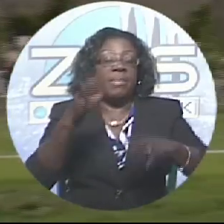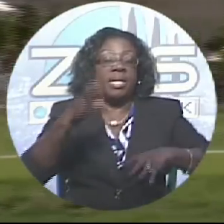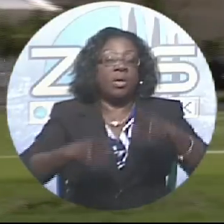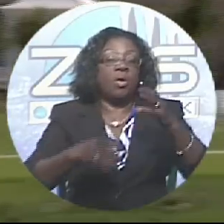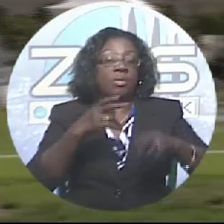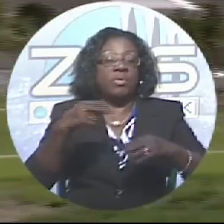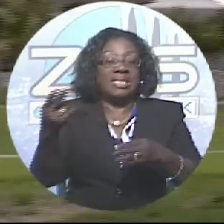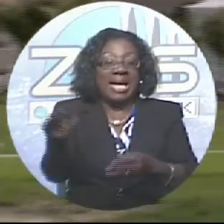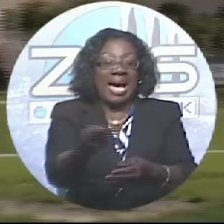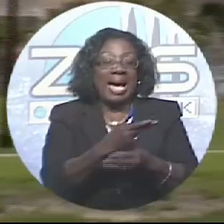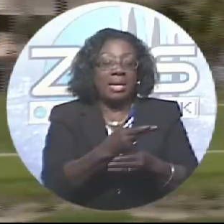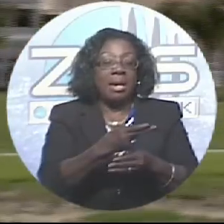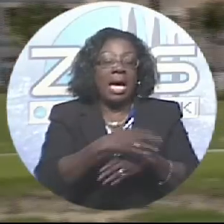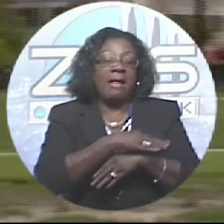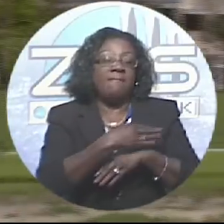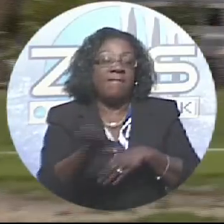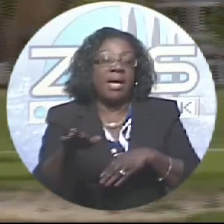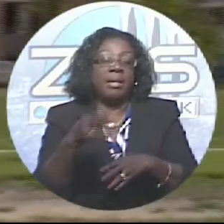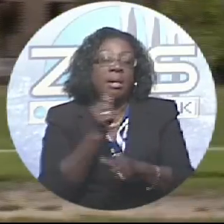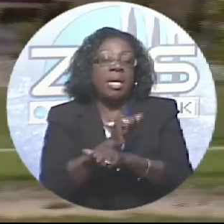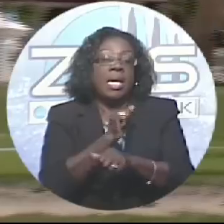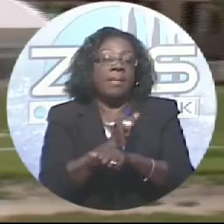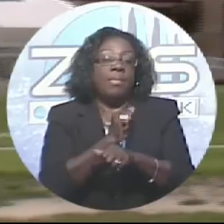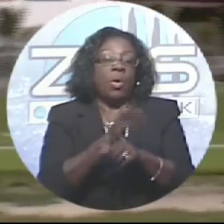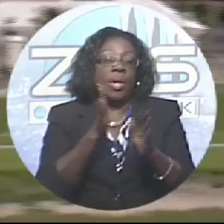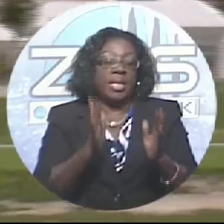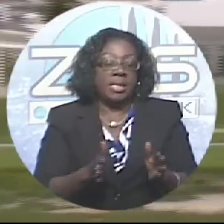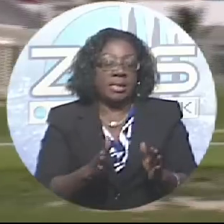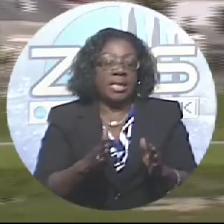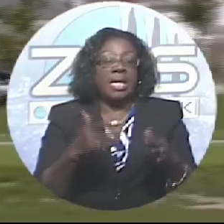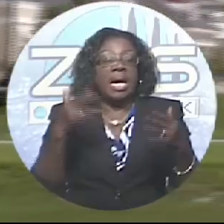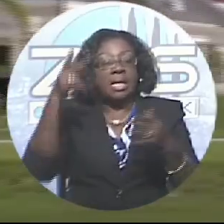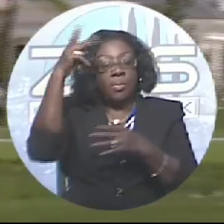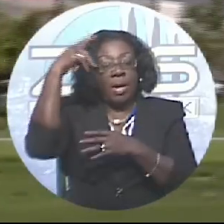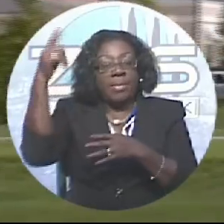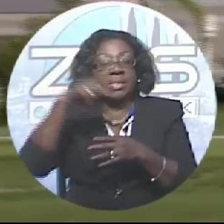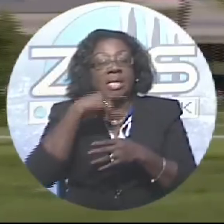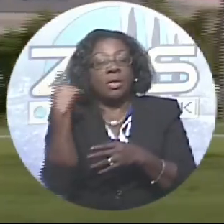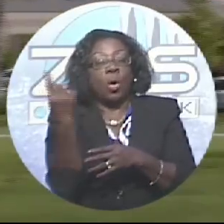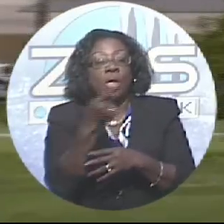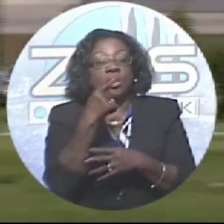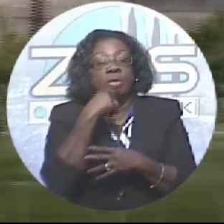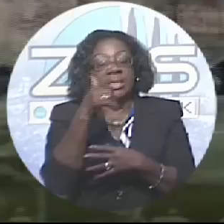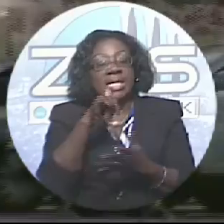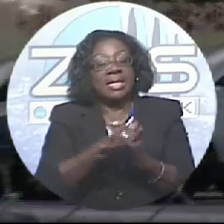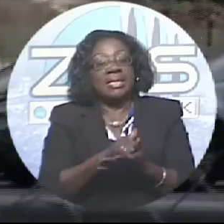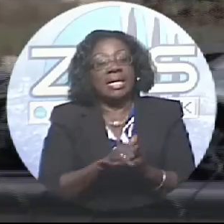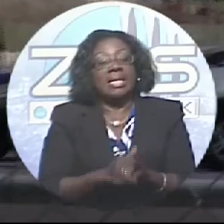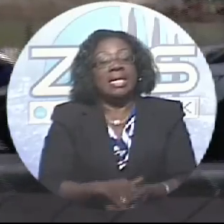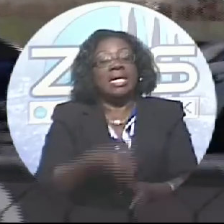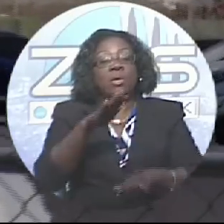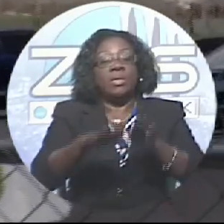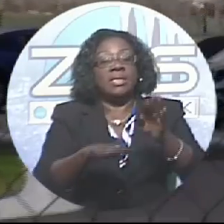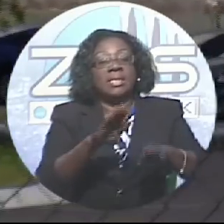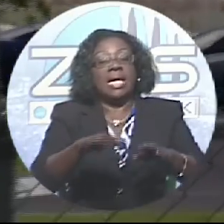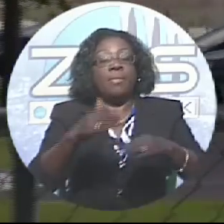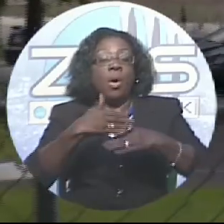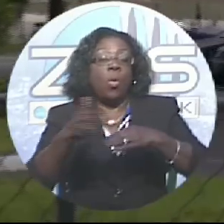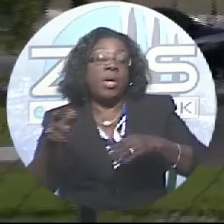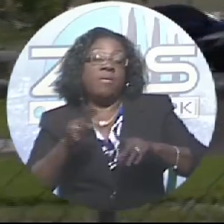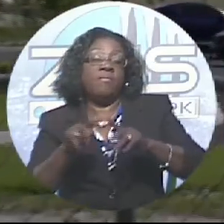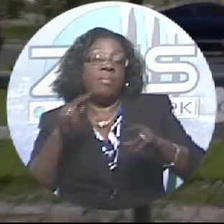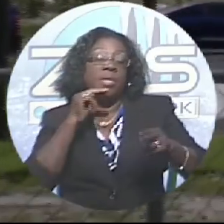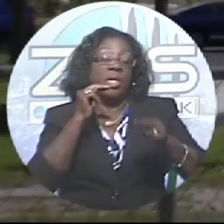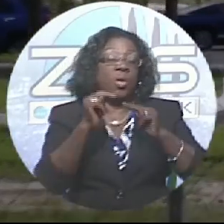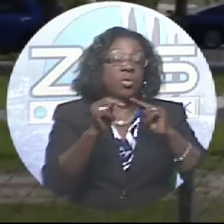fire employees. At the time, Prime Minister Perry Christie had also stated that he would step away from negotiations